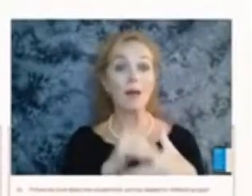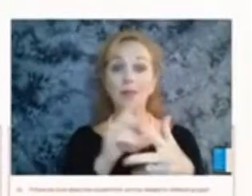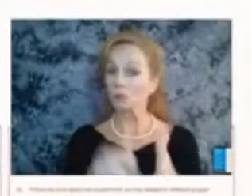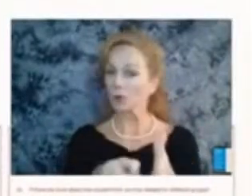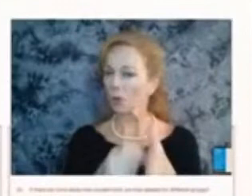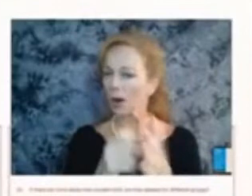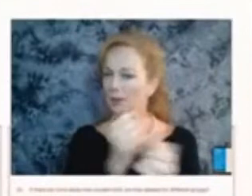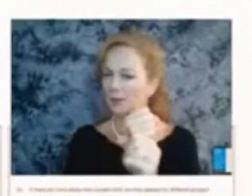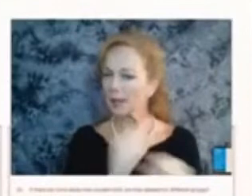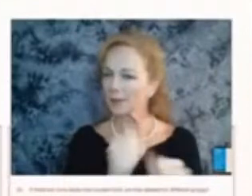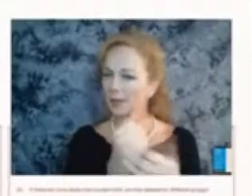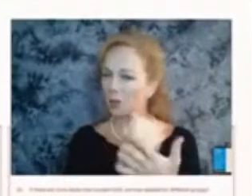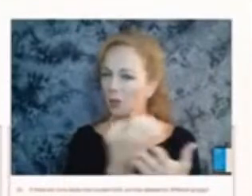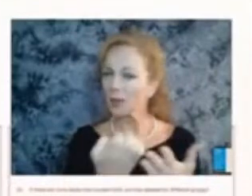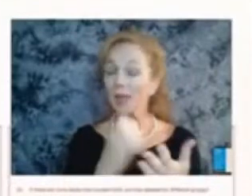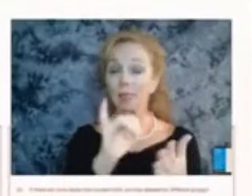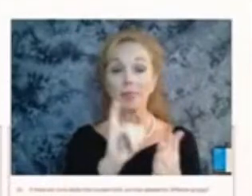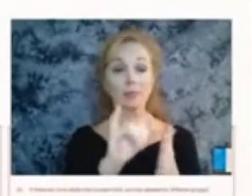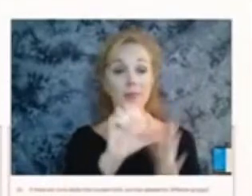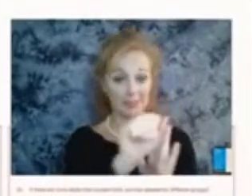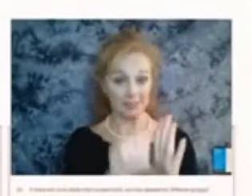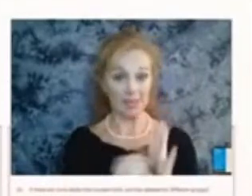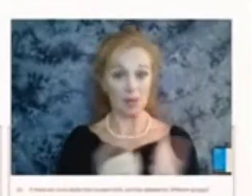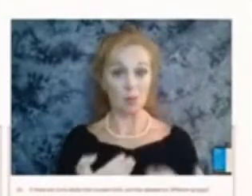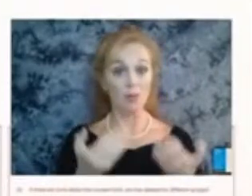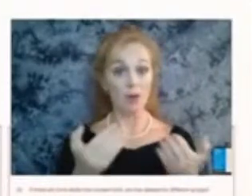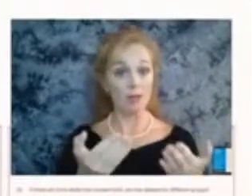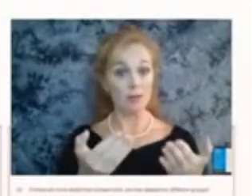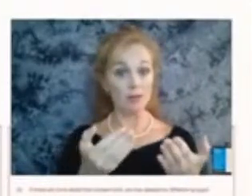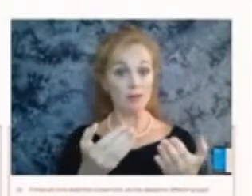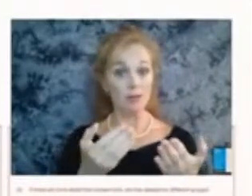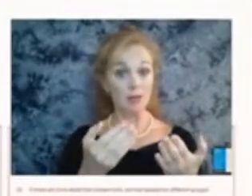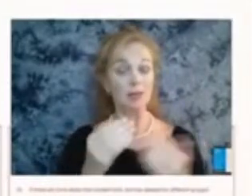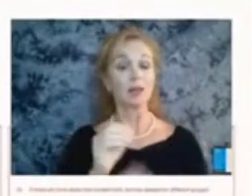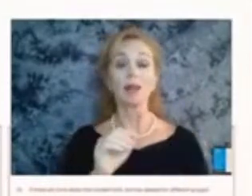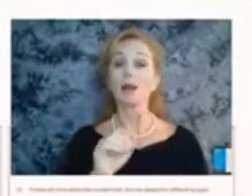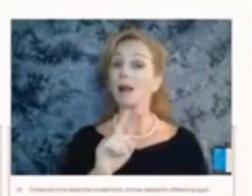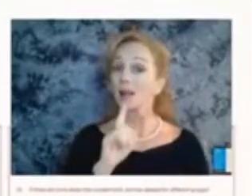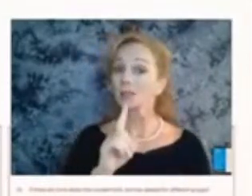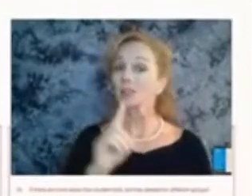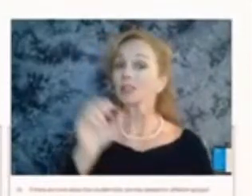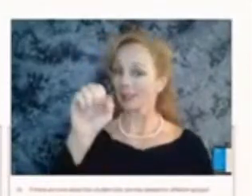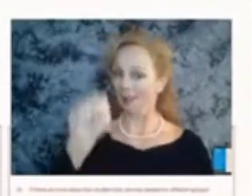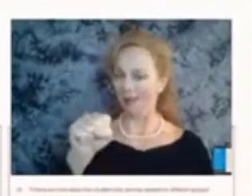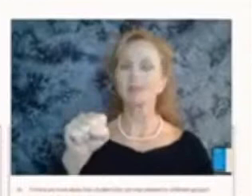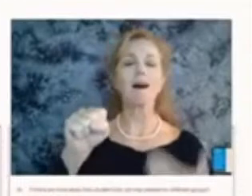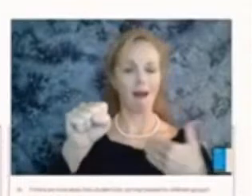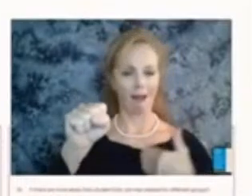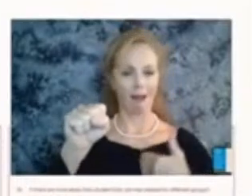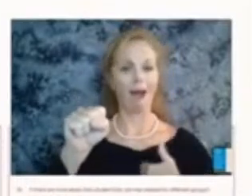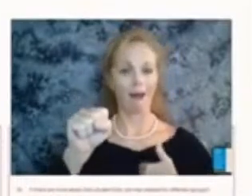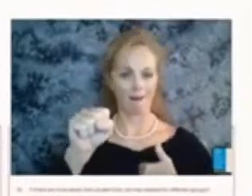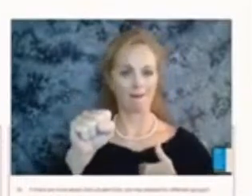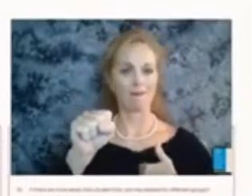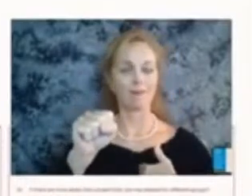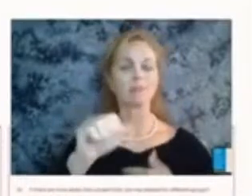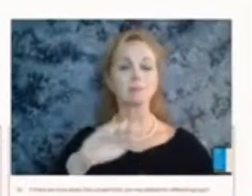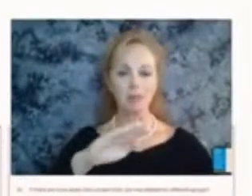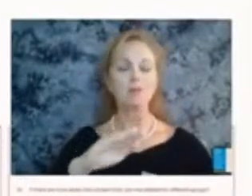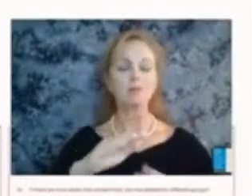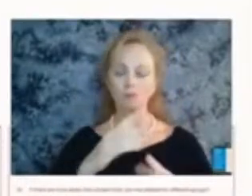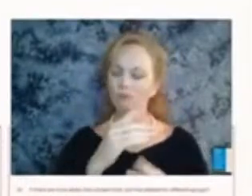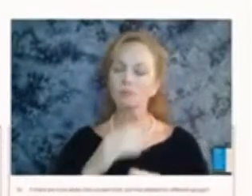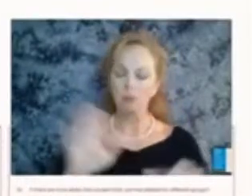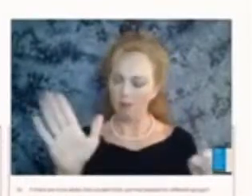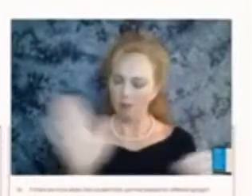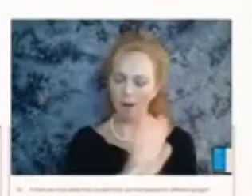and PPE that the state provided? And the answer to that is yes, that we have those required materials in sufficient quantities.